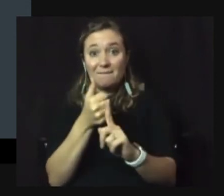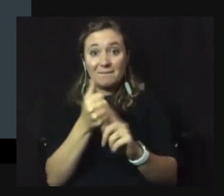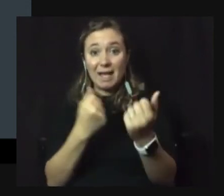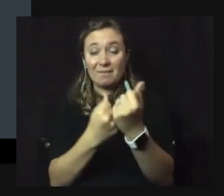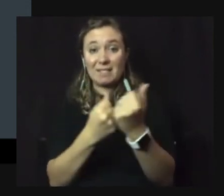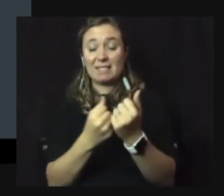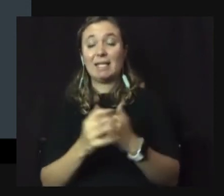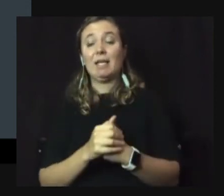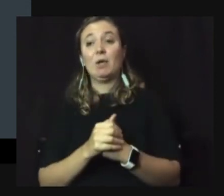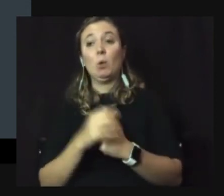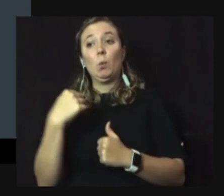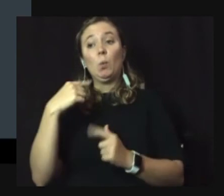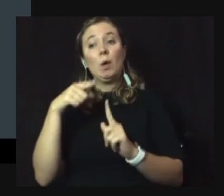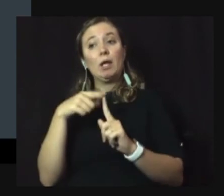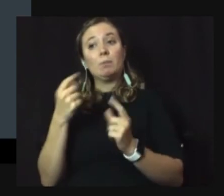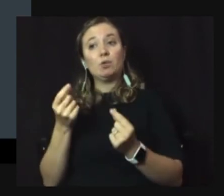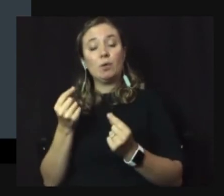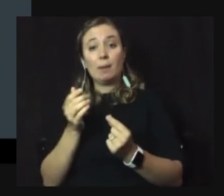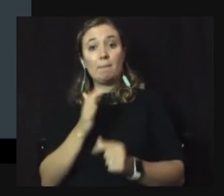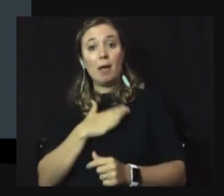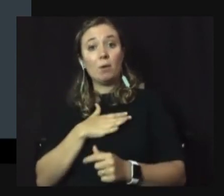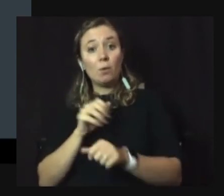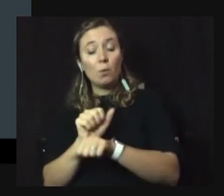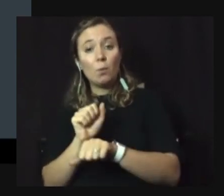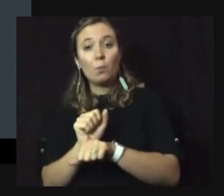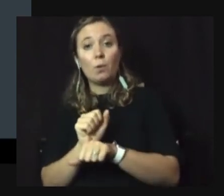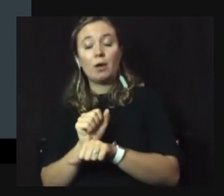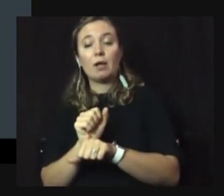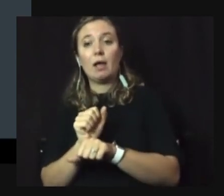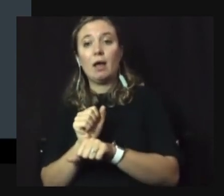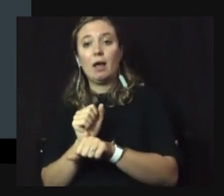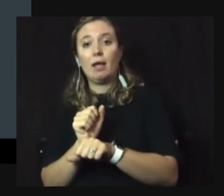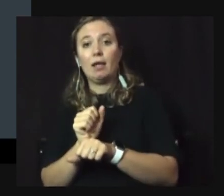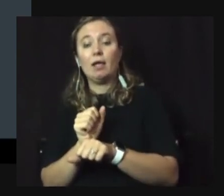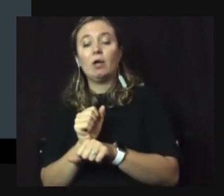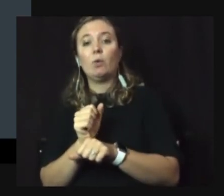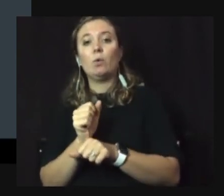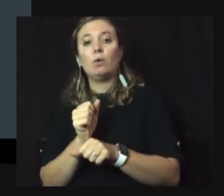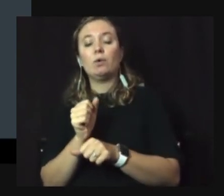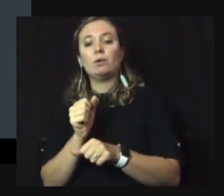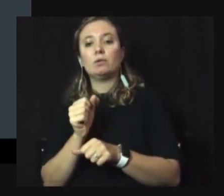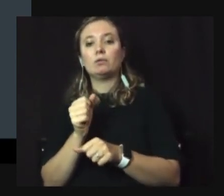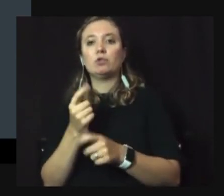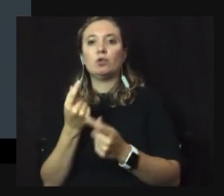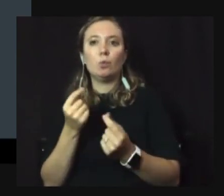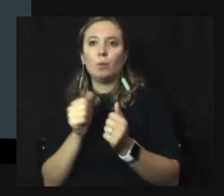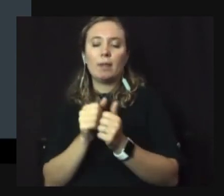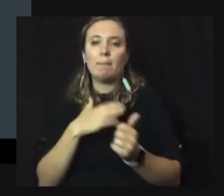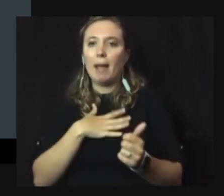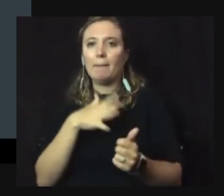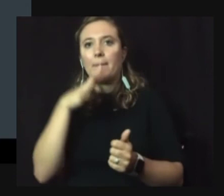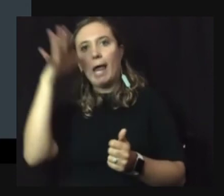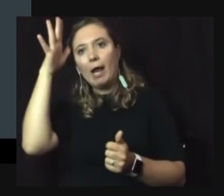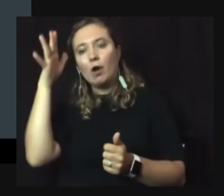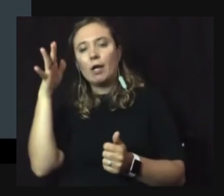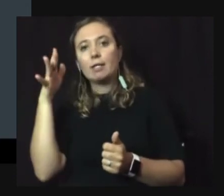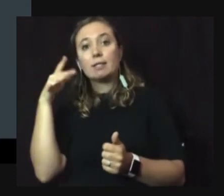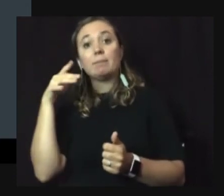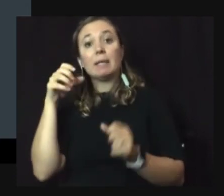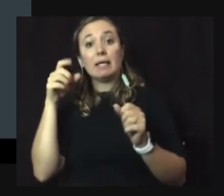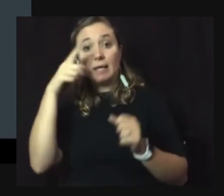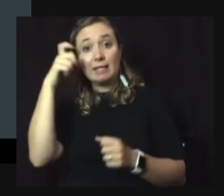with people who can and are appropriate to consent. So I'll do this work with my parents. I do this work with my